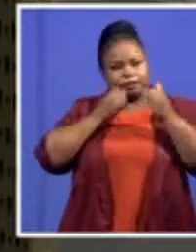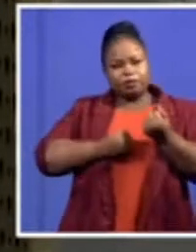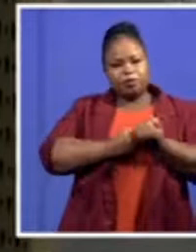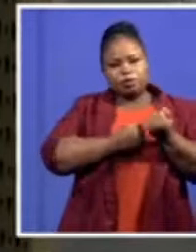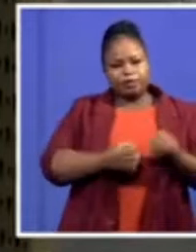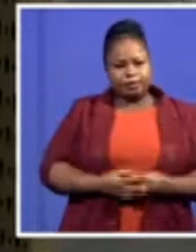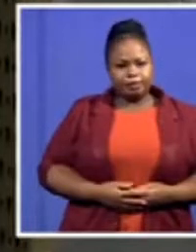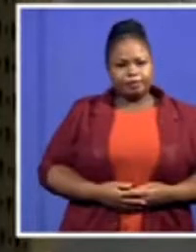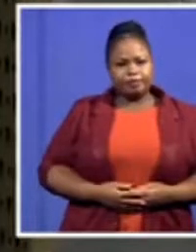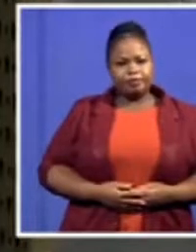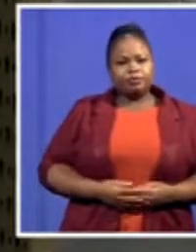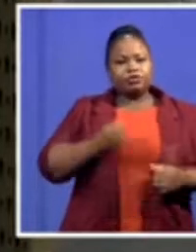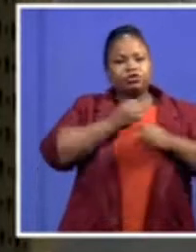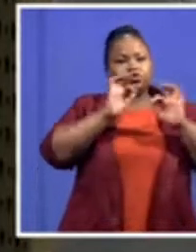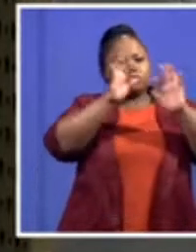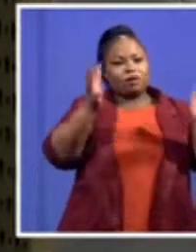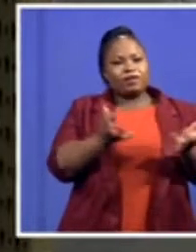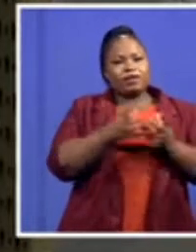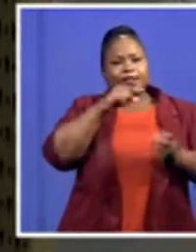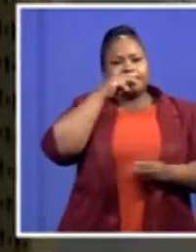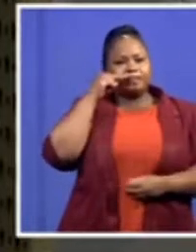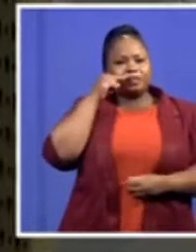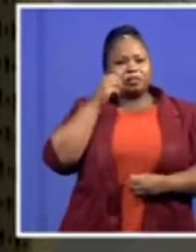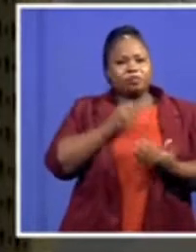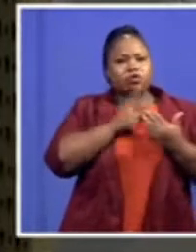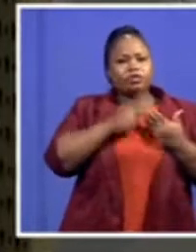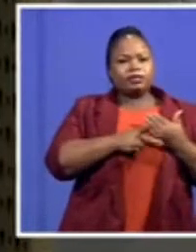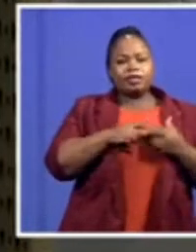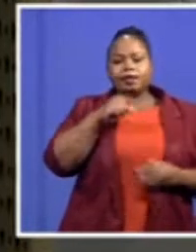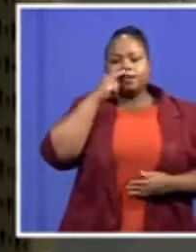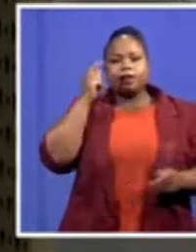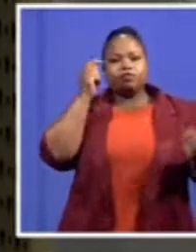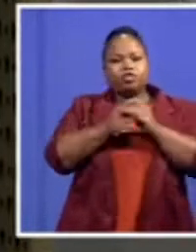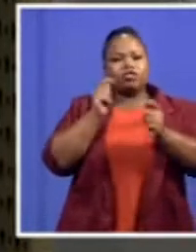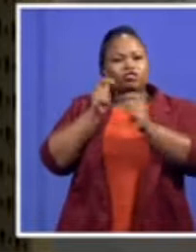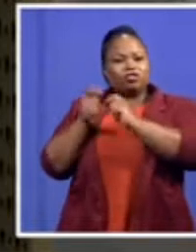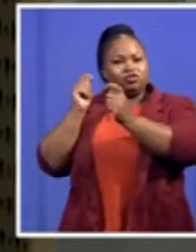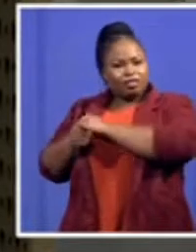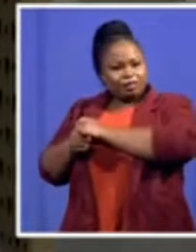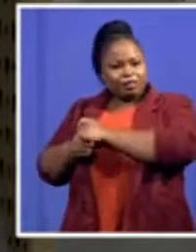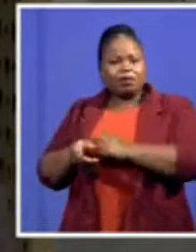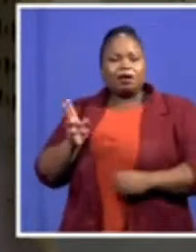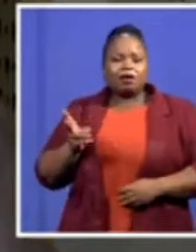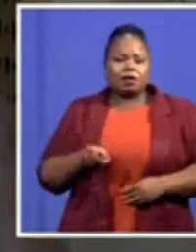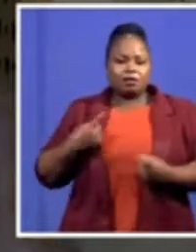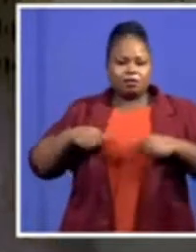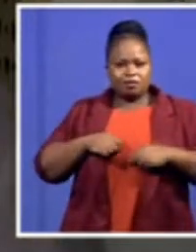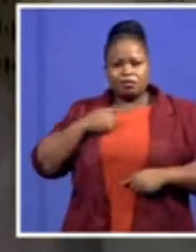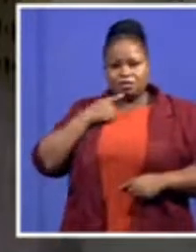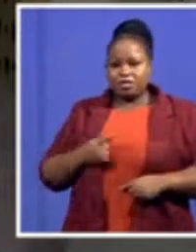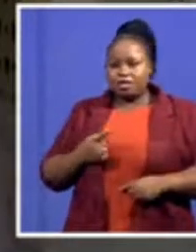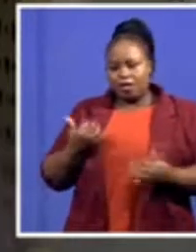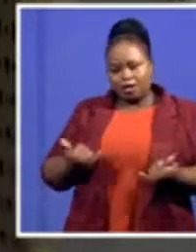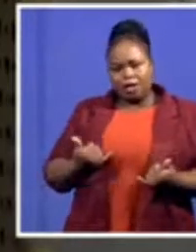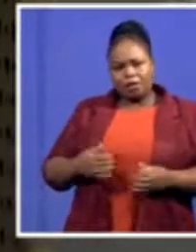Names Project, Names Change Project, we have also deliberately set the country on the path towards healing